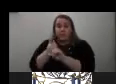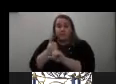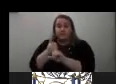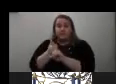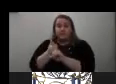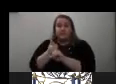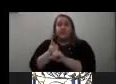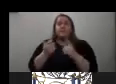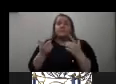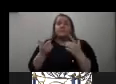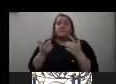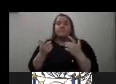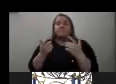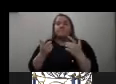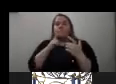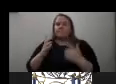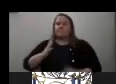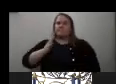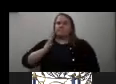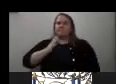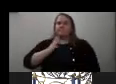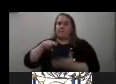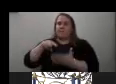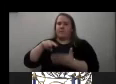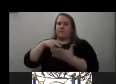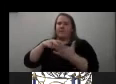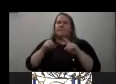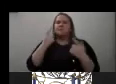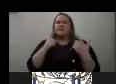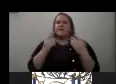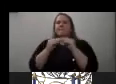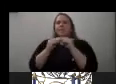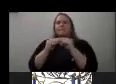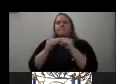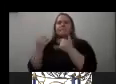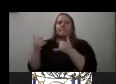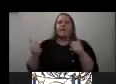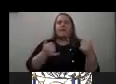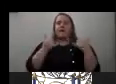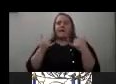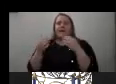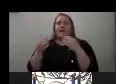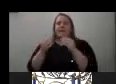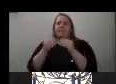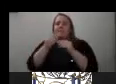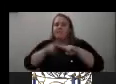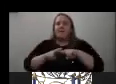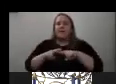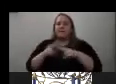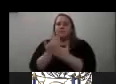ballet is very formal ballet steps, but done in a very playful and witty and incredibly